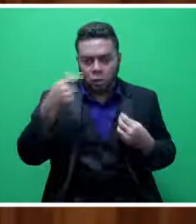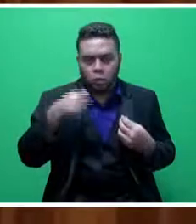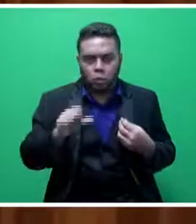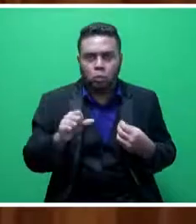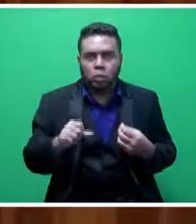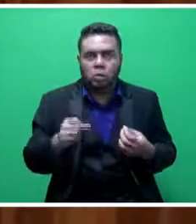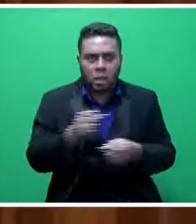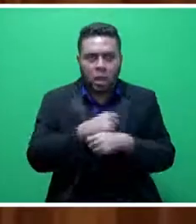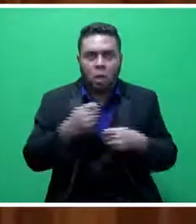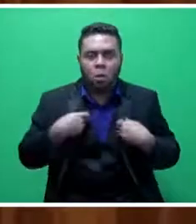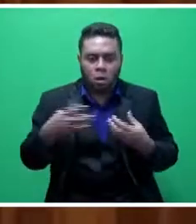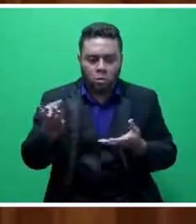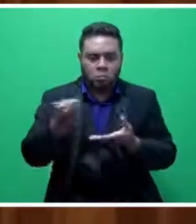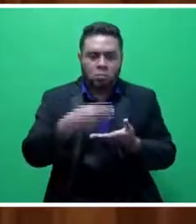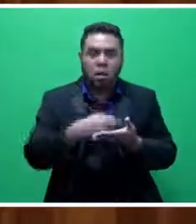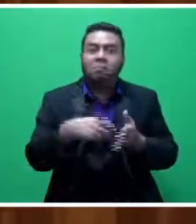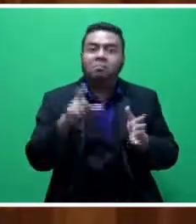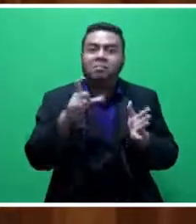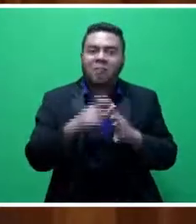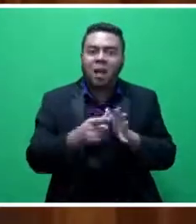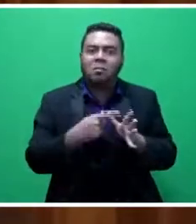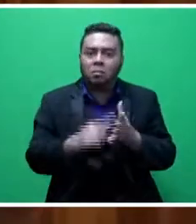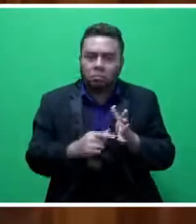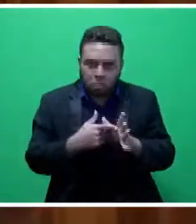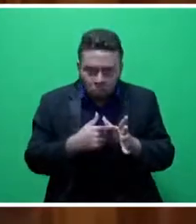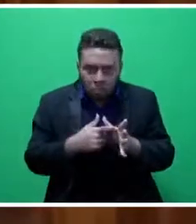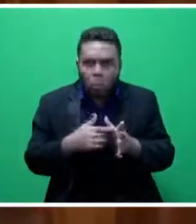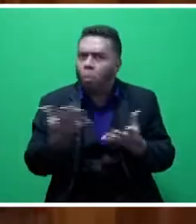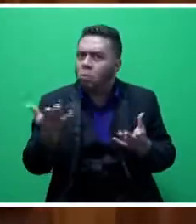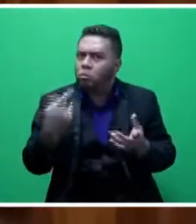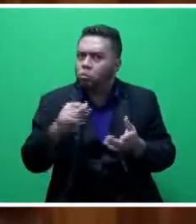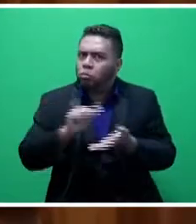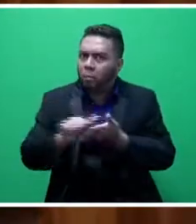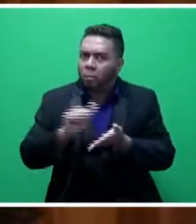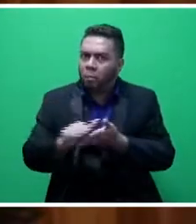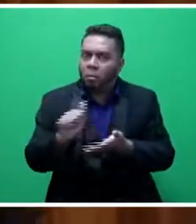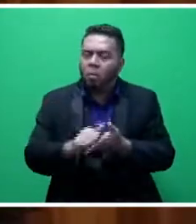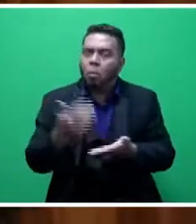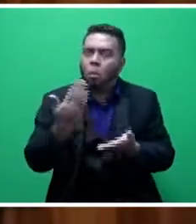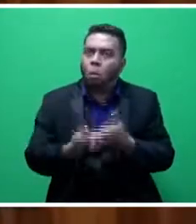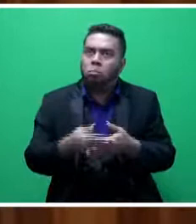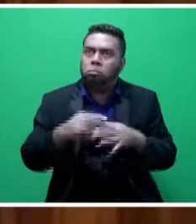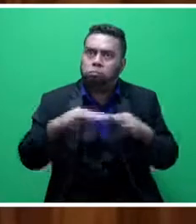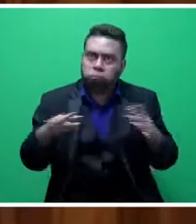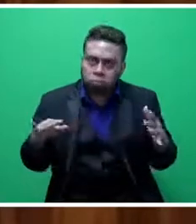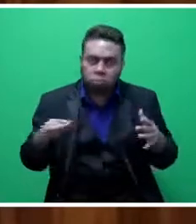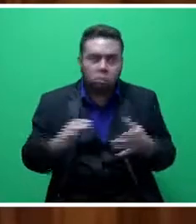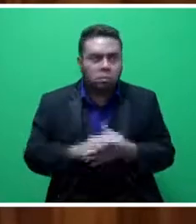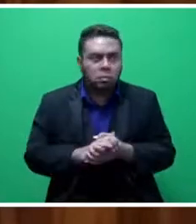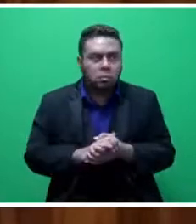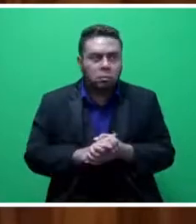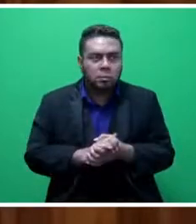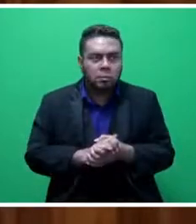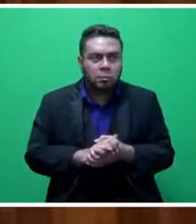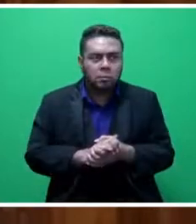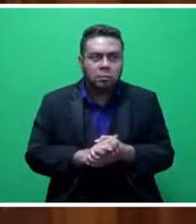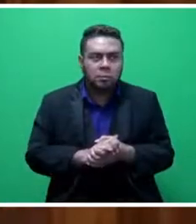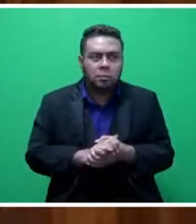consumer data, our daily consumer data to sell online advertising. And